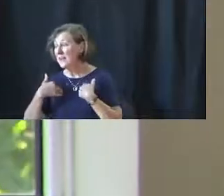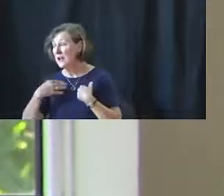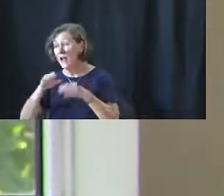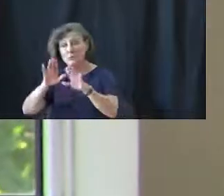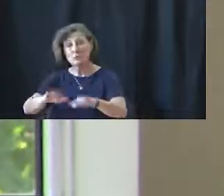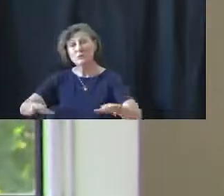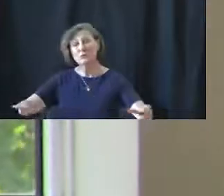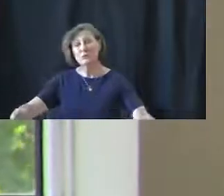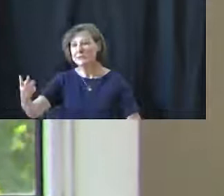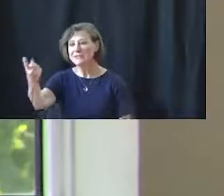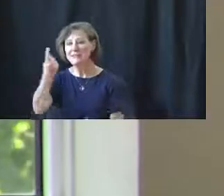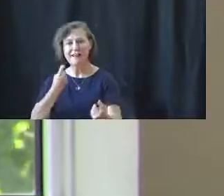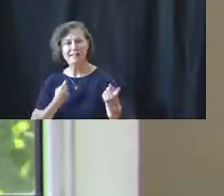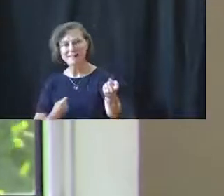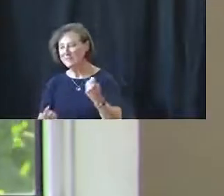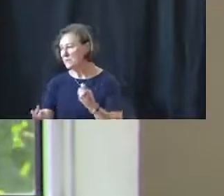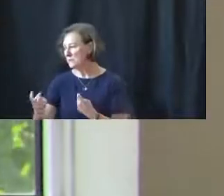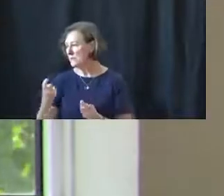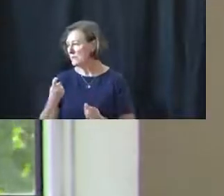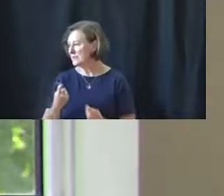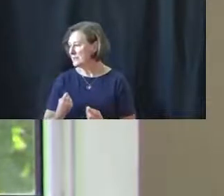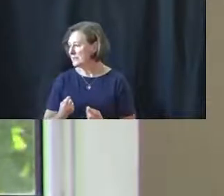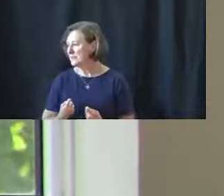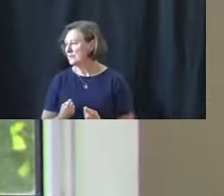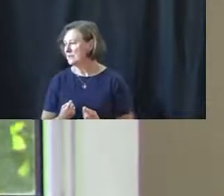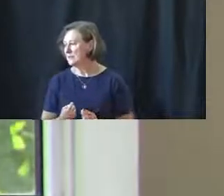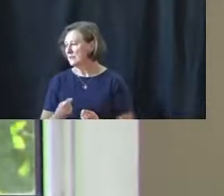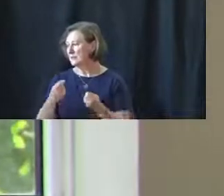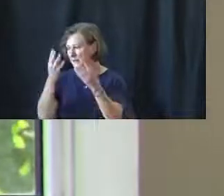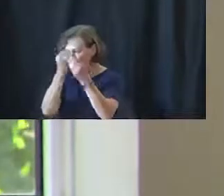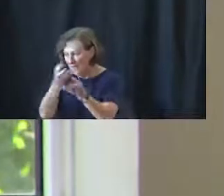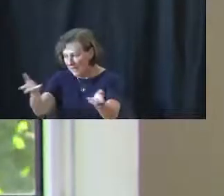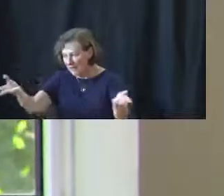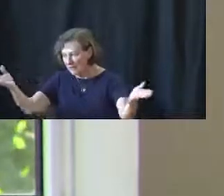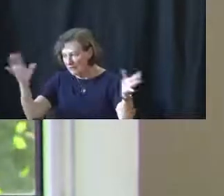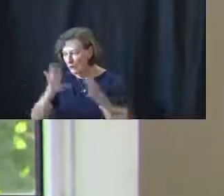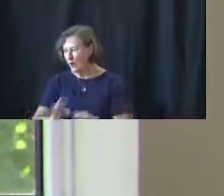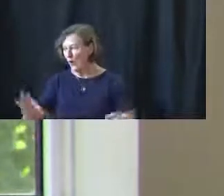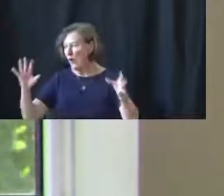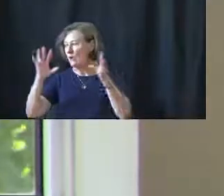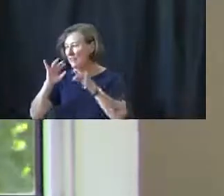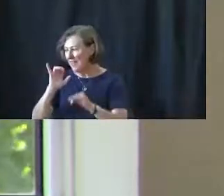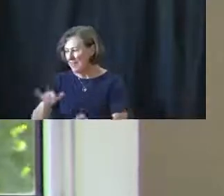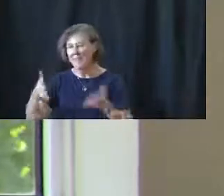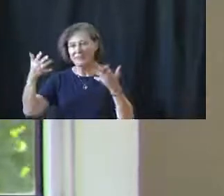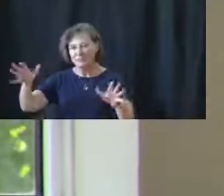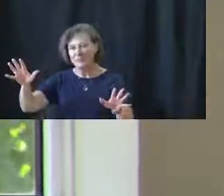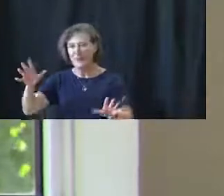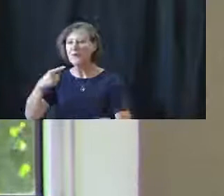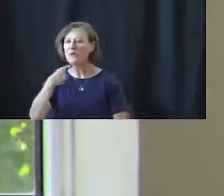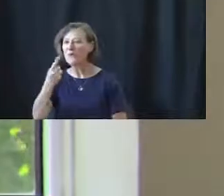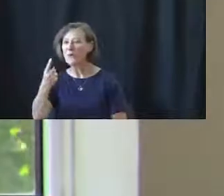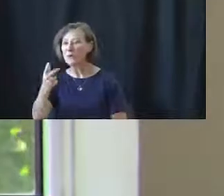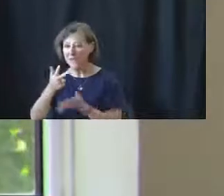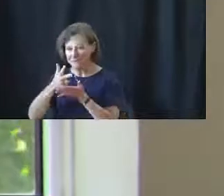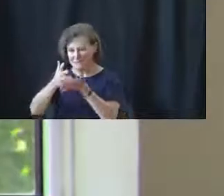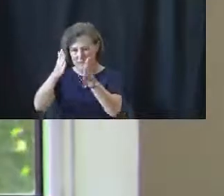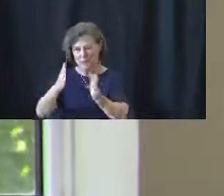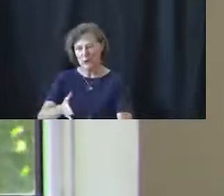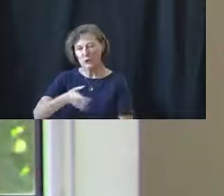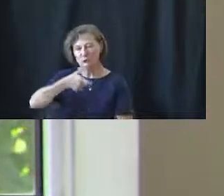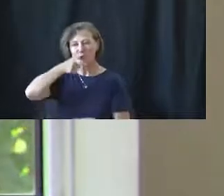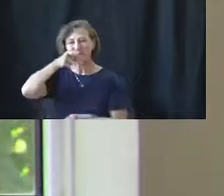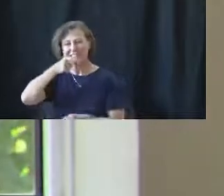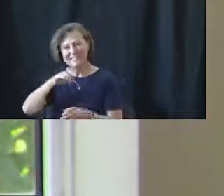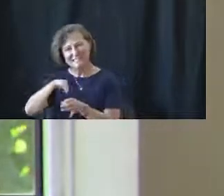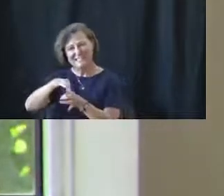animals and children asking me, tell the story that you told of